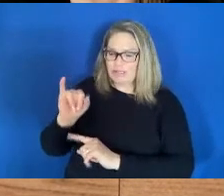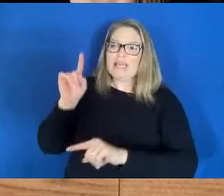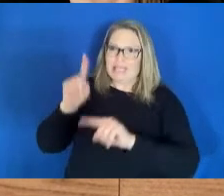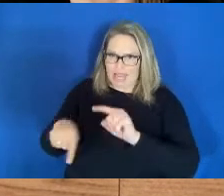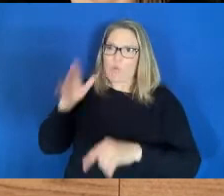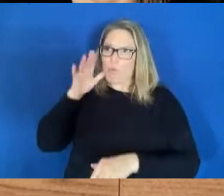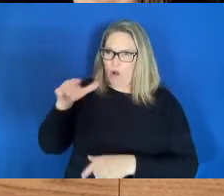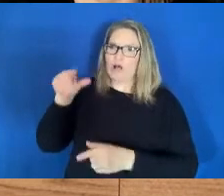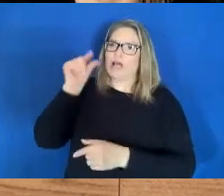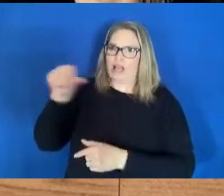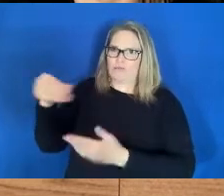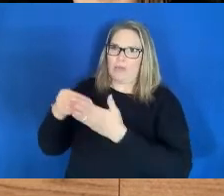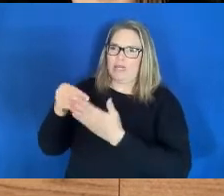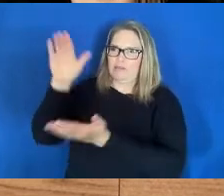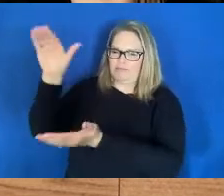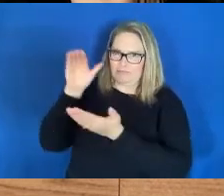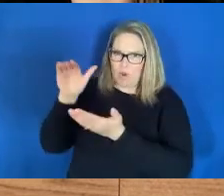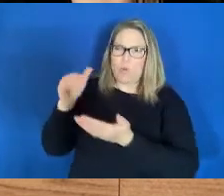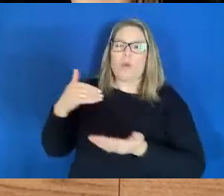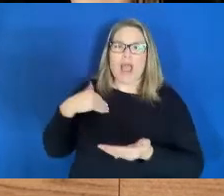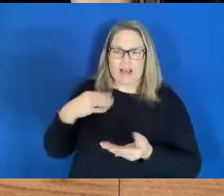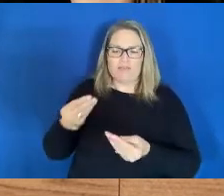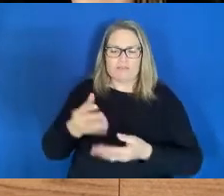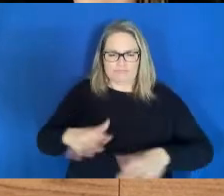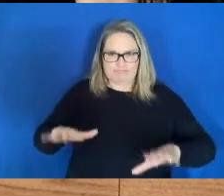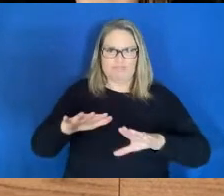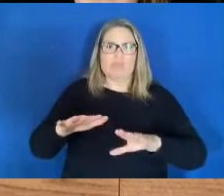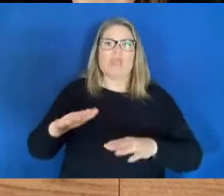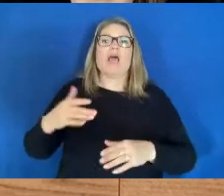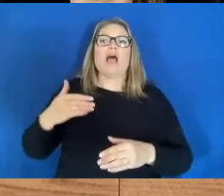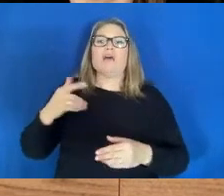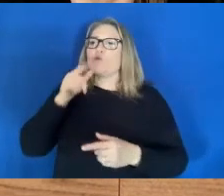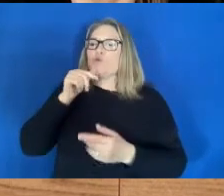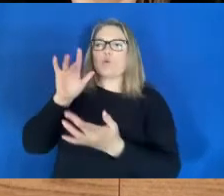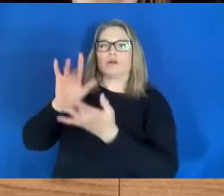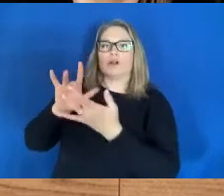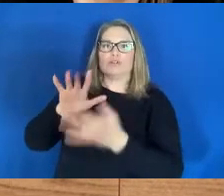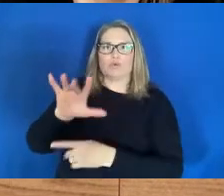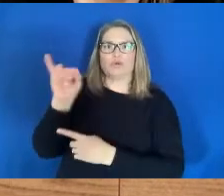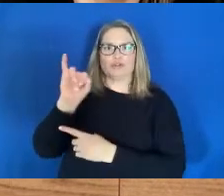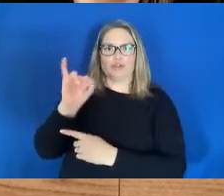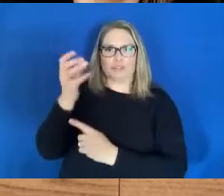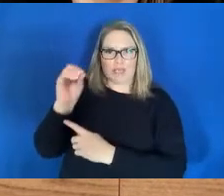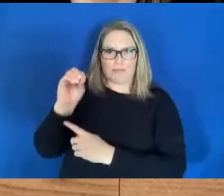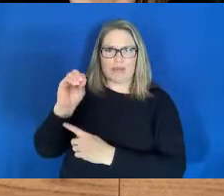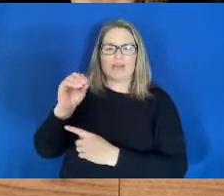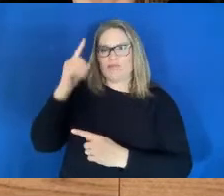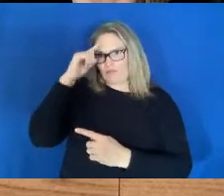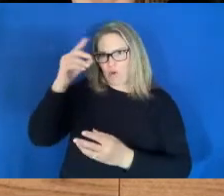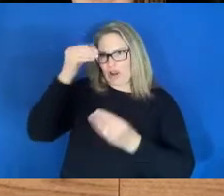flood insurance is available in our province. Contact your insurer for information.